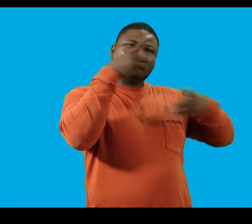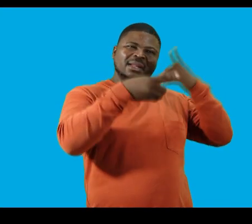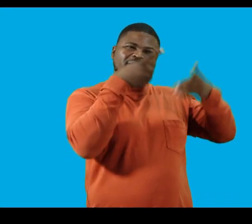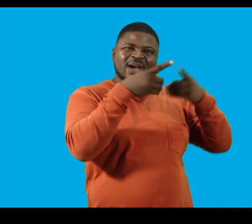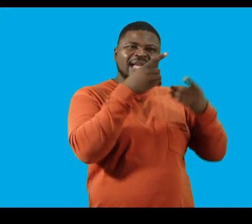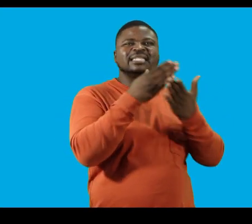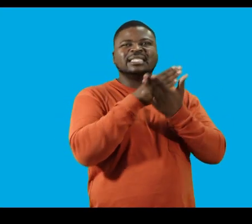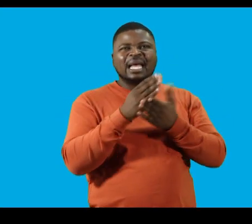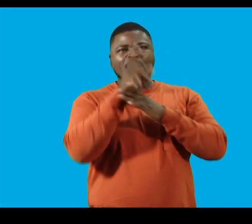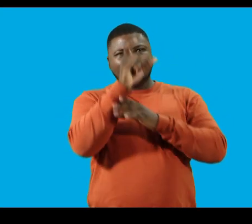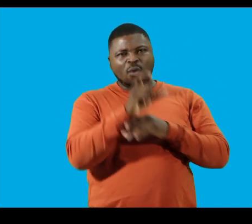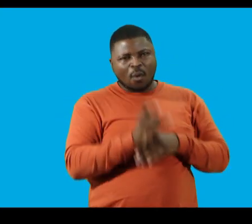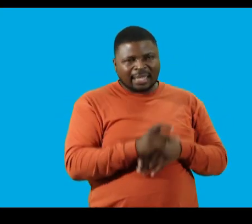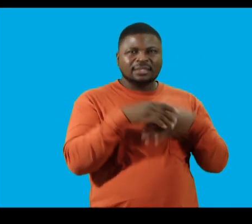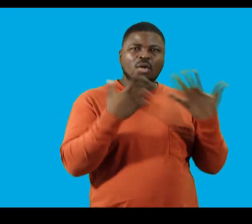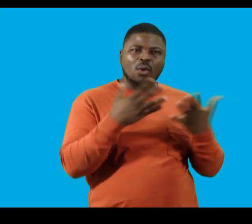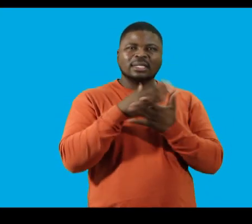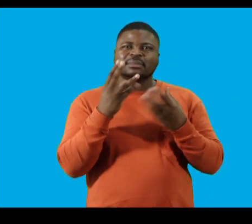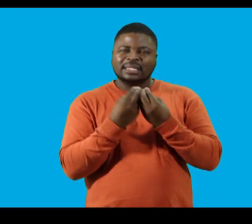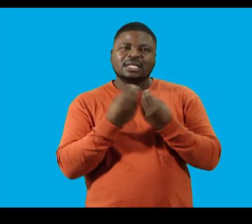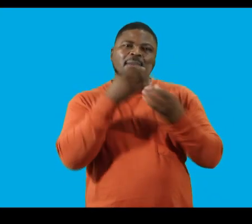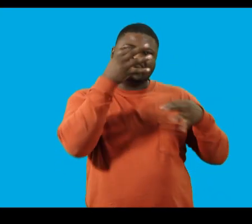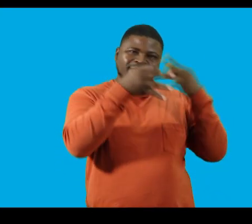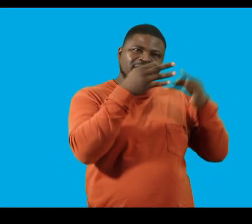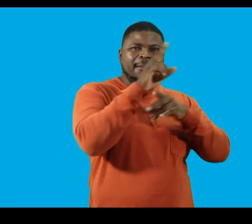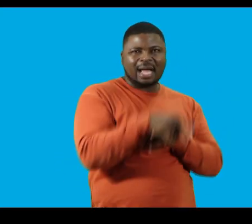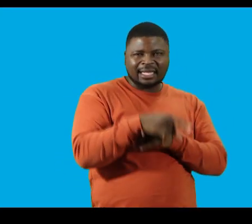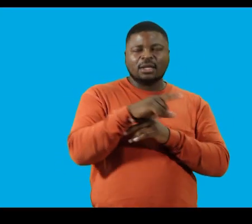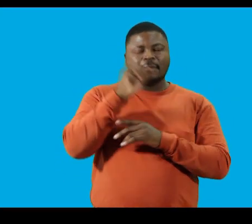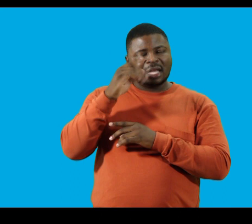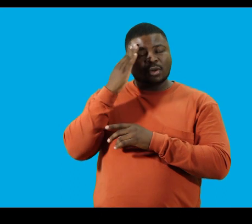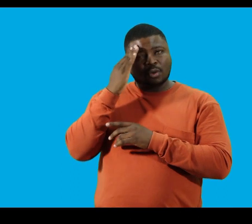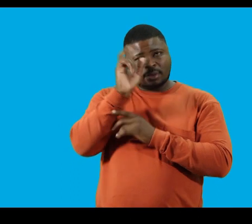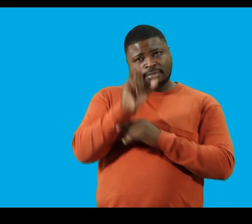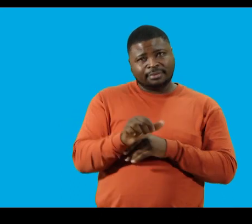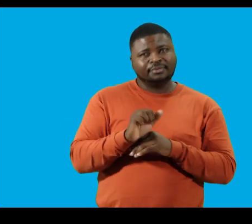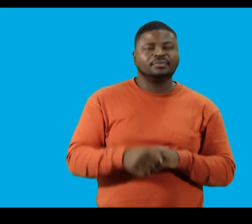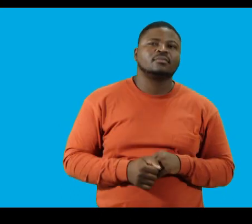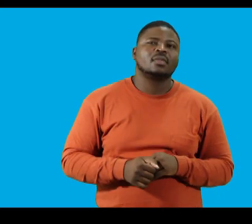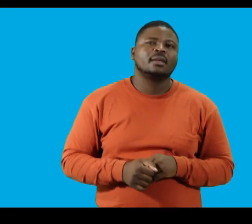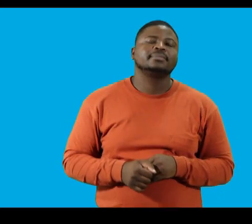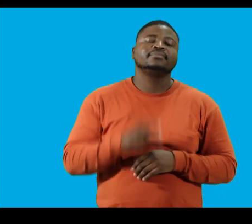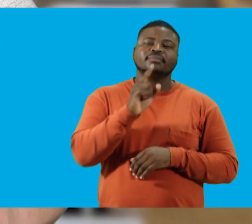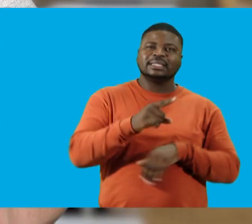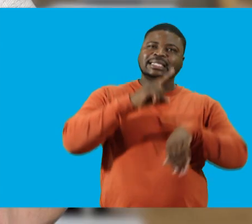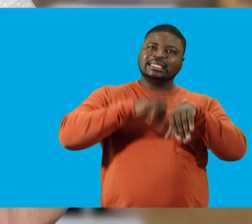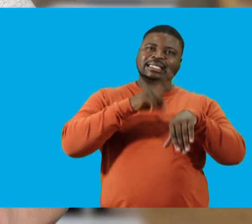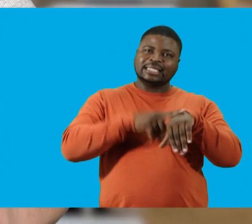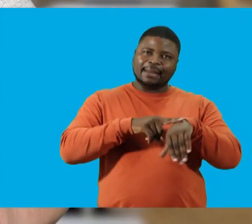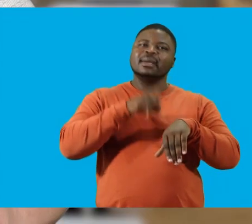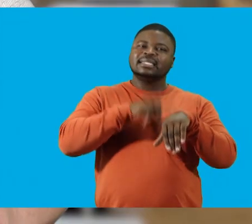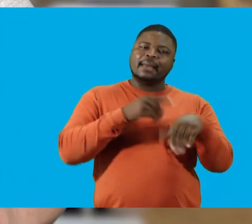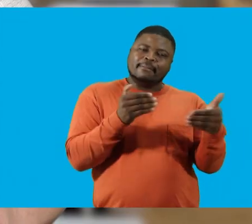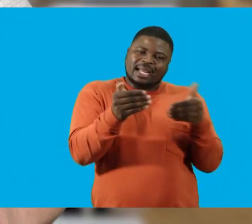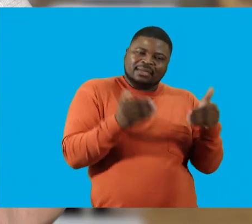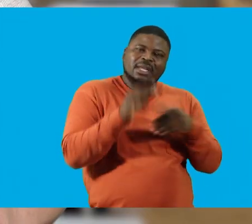context or concepts, and that's easy marks. So know your terminologies. Time